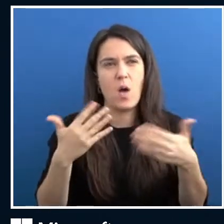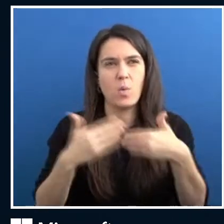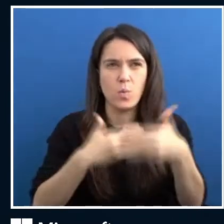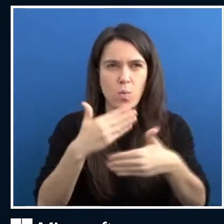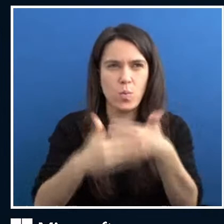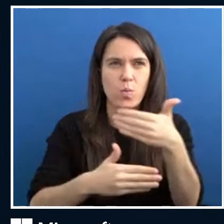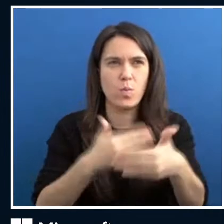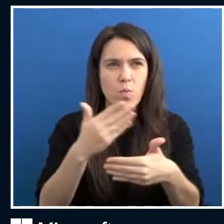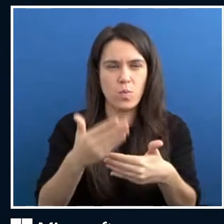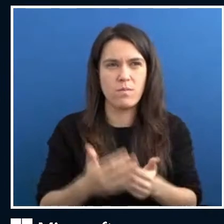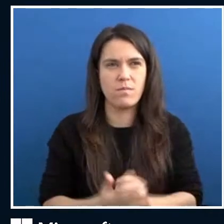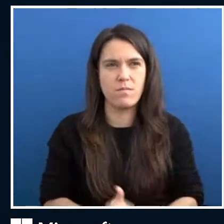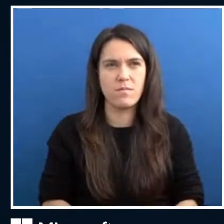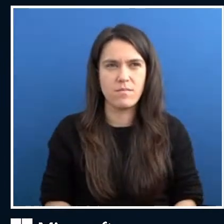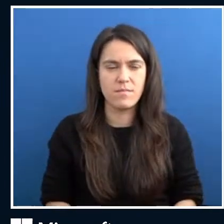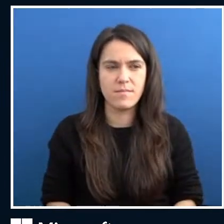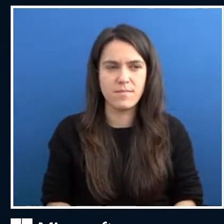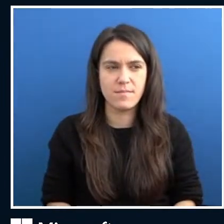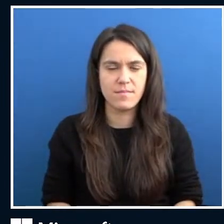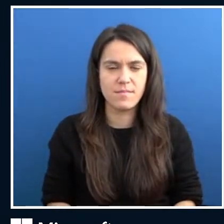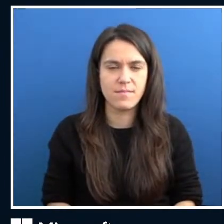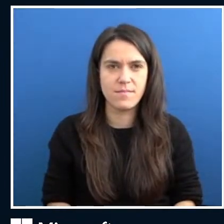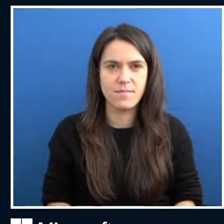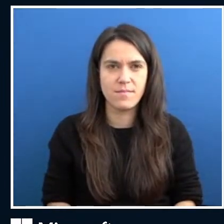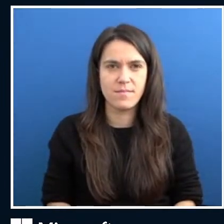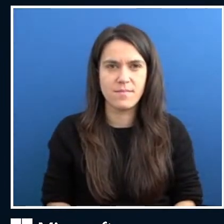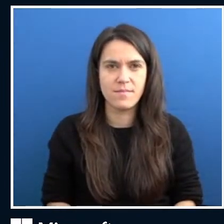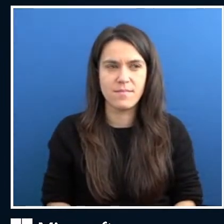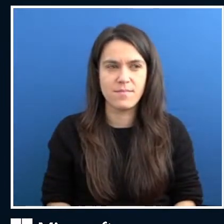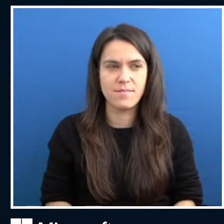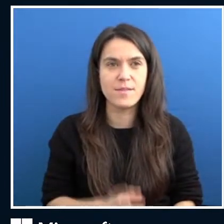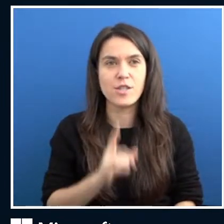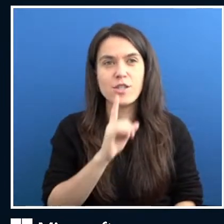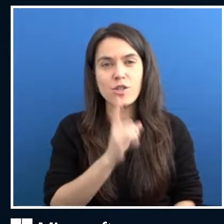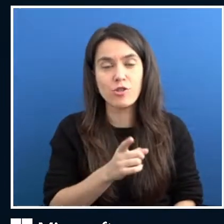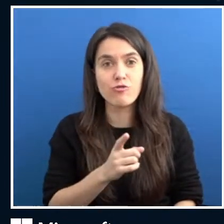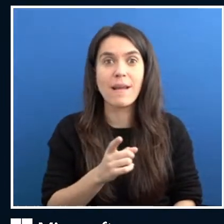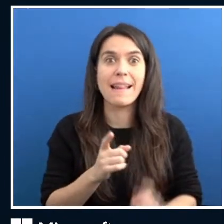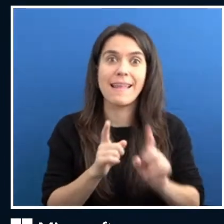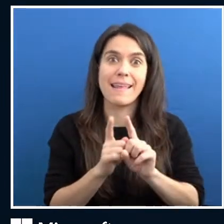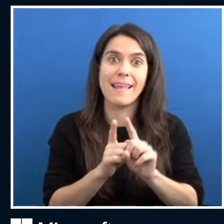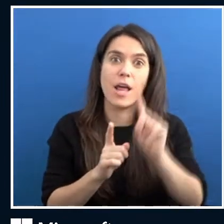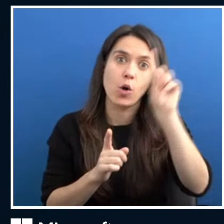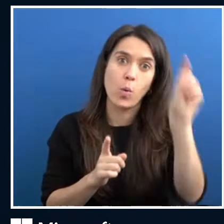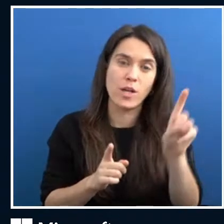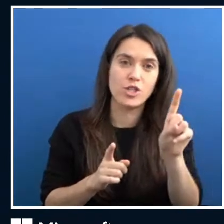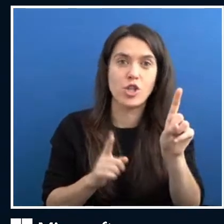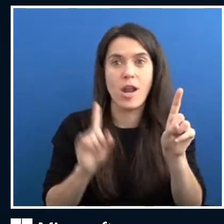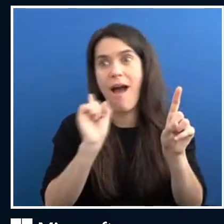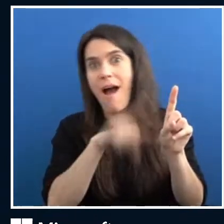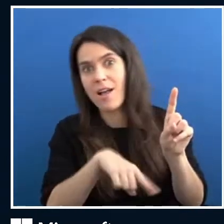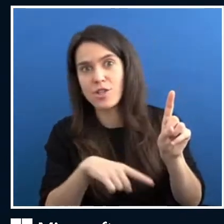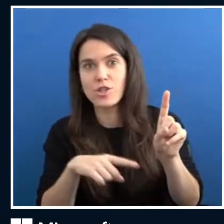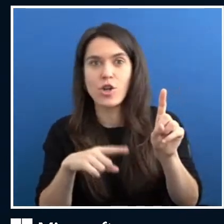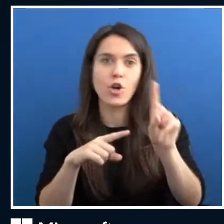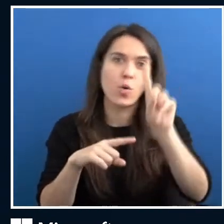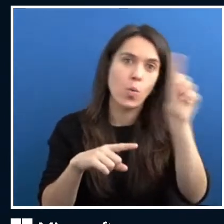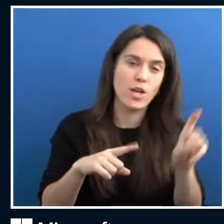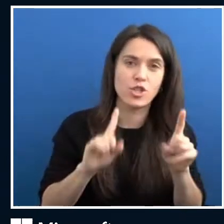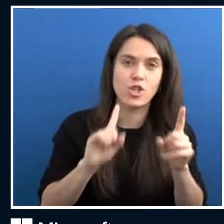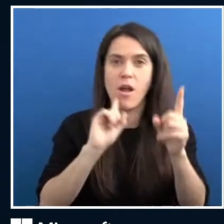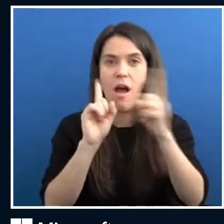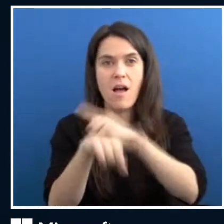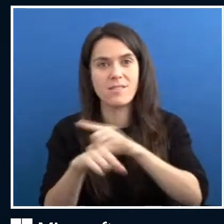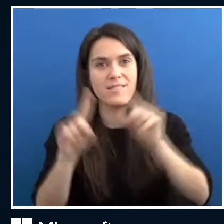and answer pair. So it's a question and it has a pair. It has an answer as a pair. So we have to find the questions which also